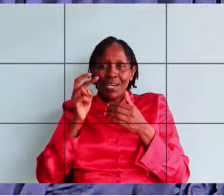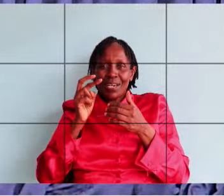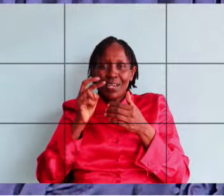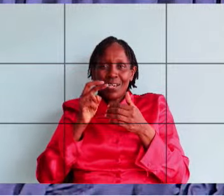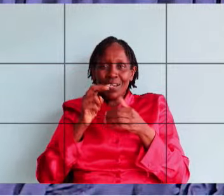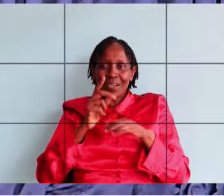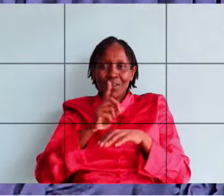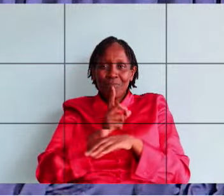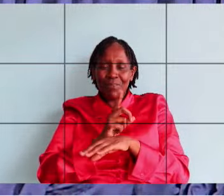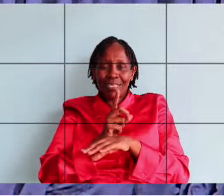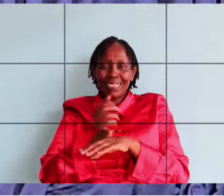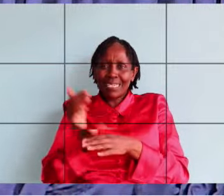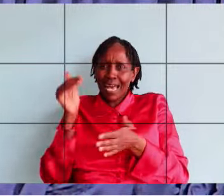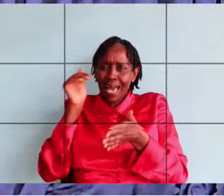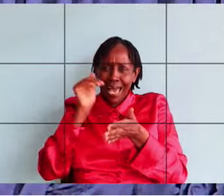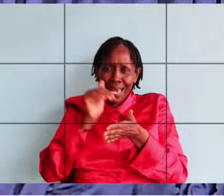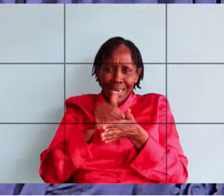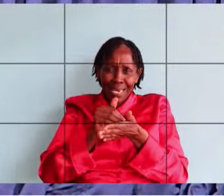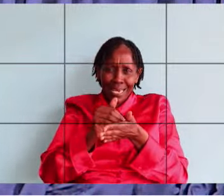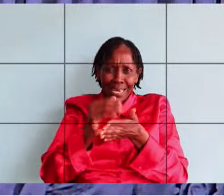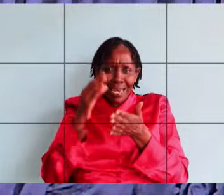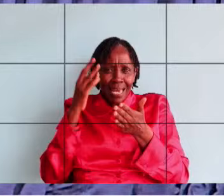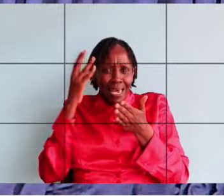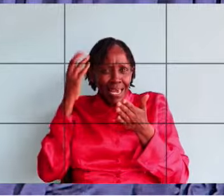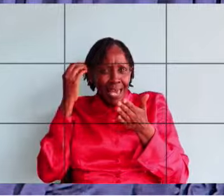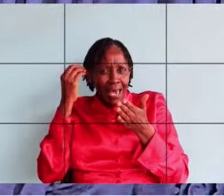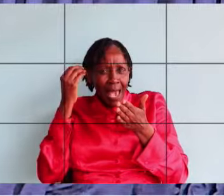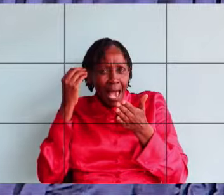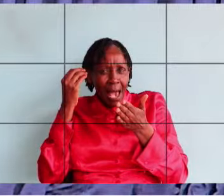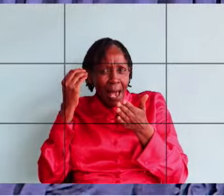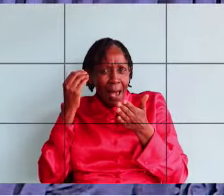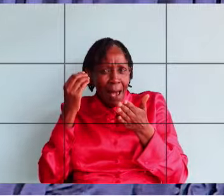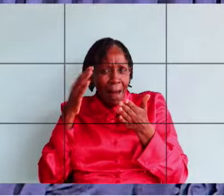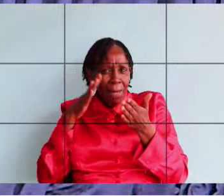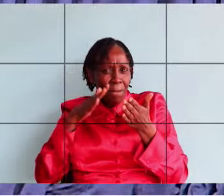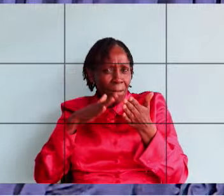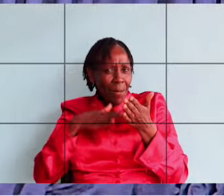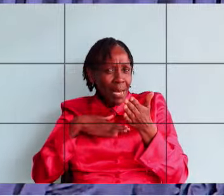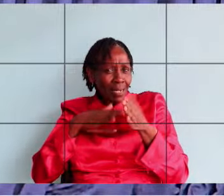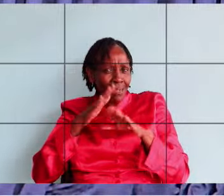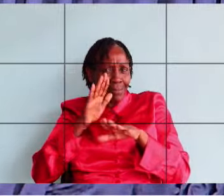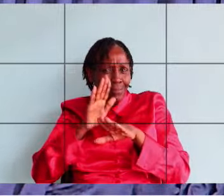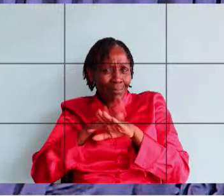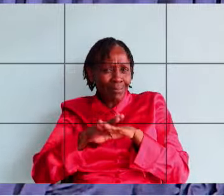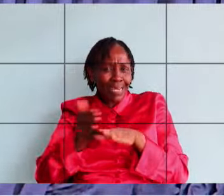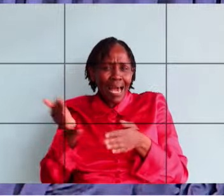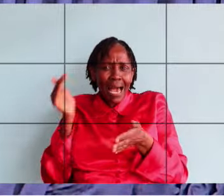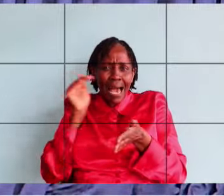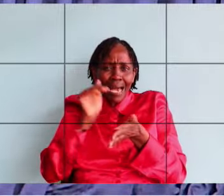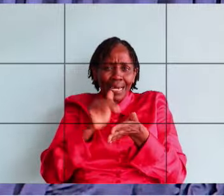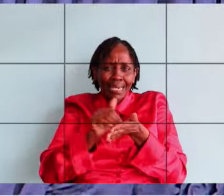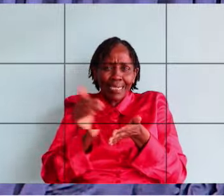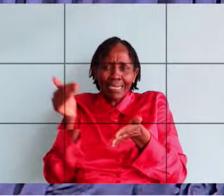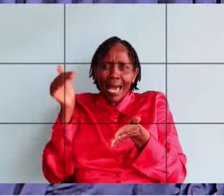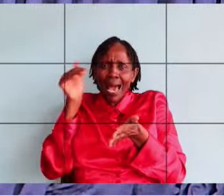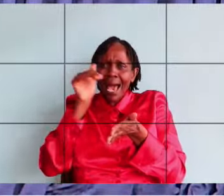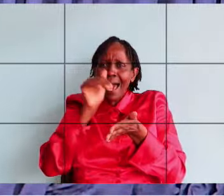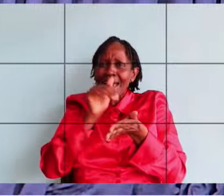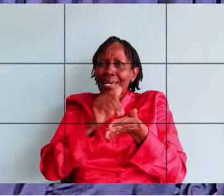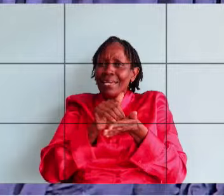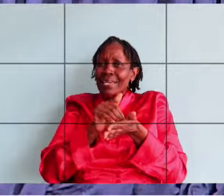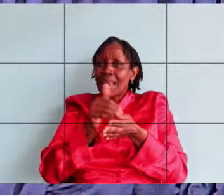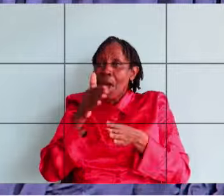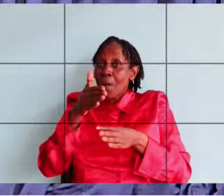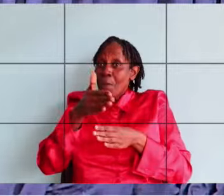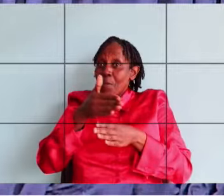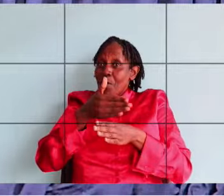in position, isn't it? And still maybe do a little more before I step